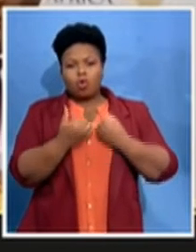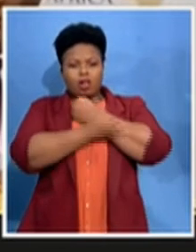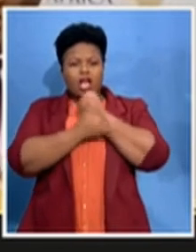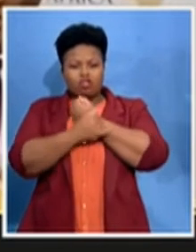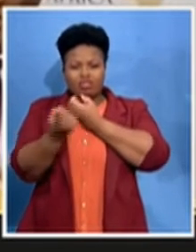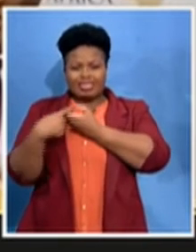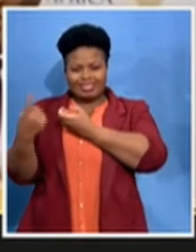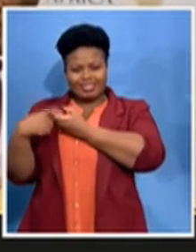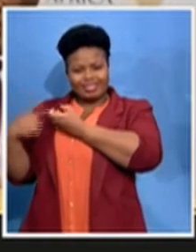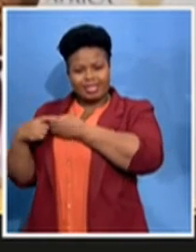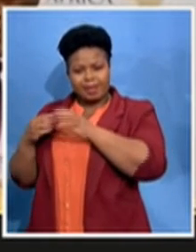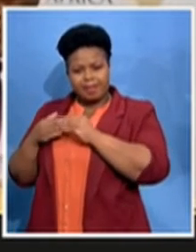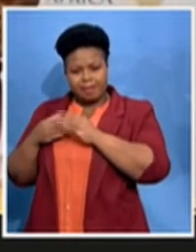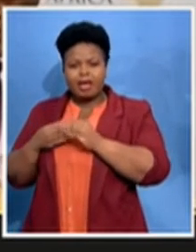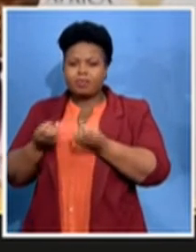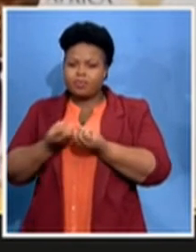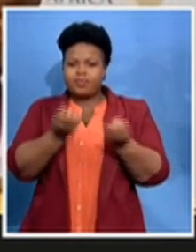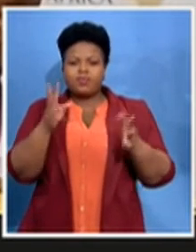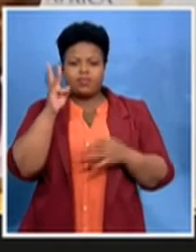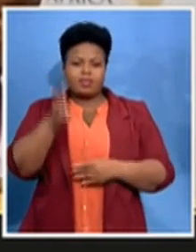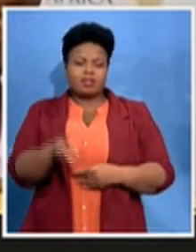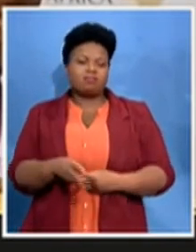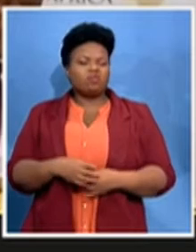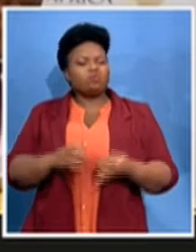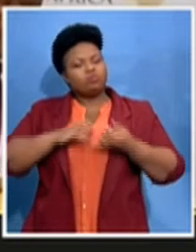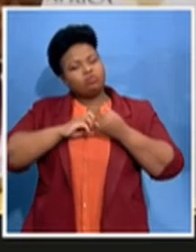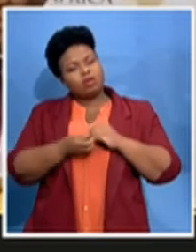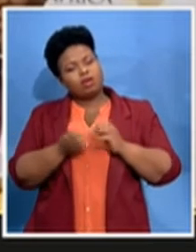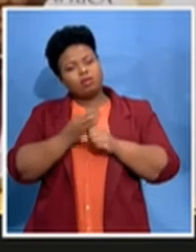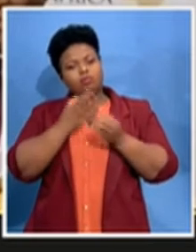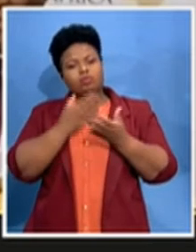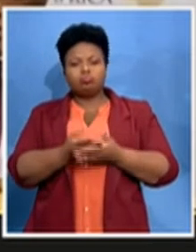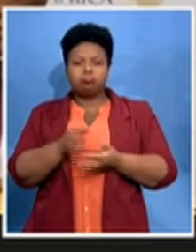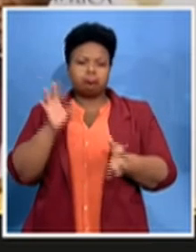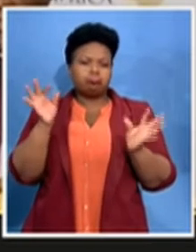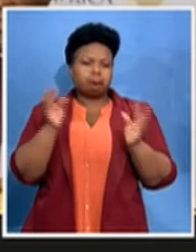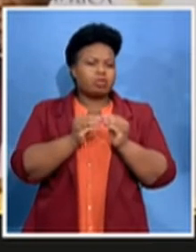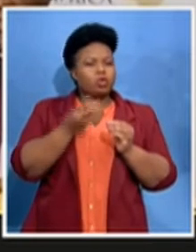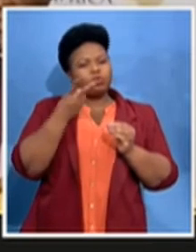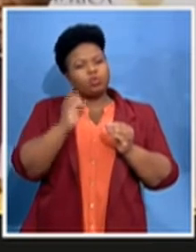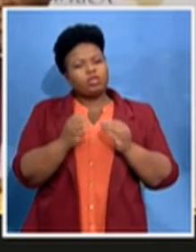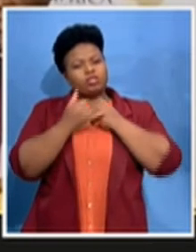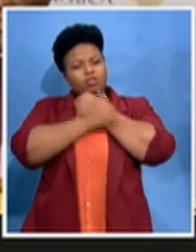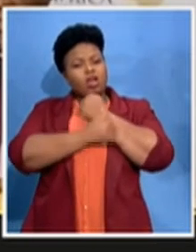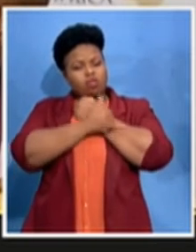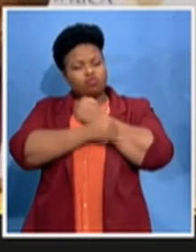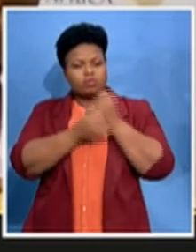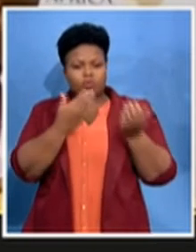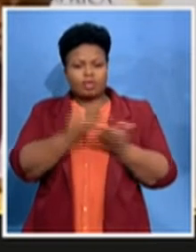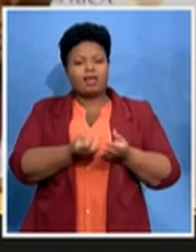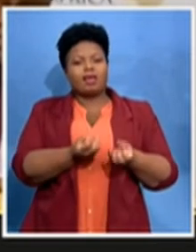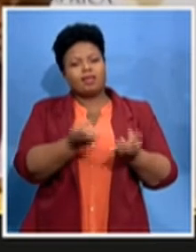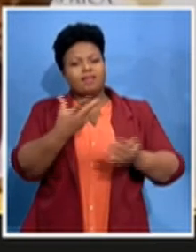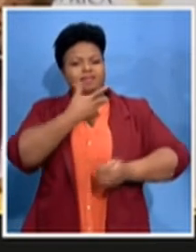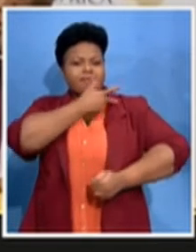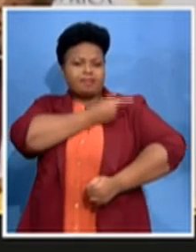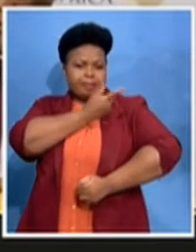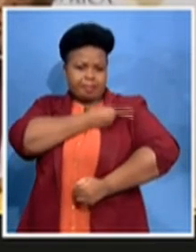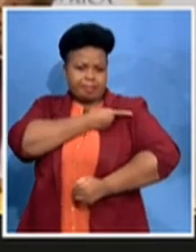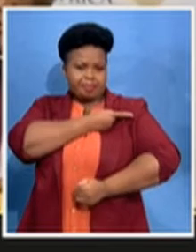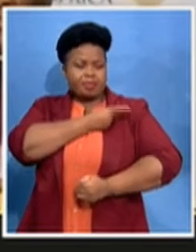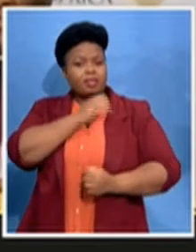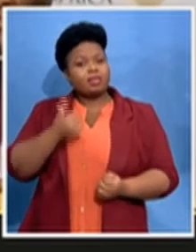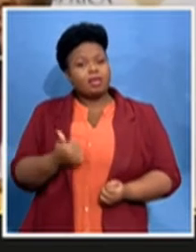to try to reach out to about 20 countries with vaccines. And then at least that will enable us to start vaccinating our